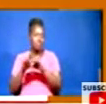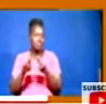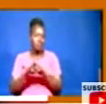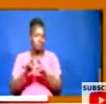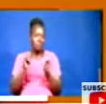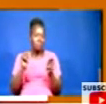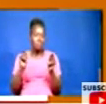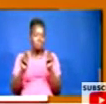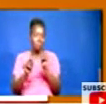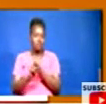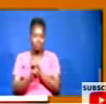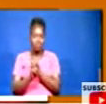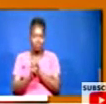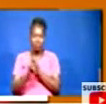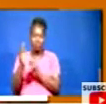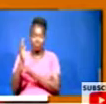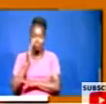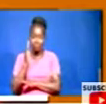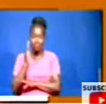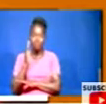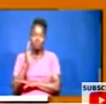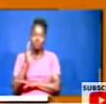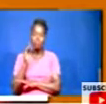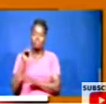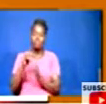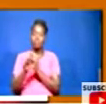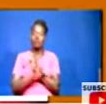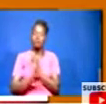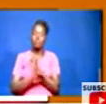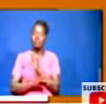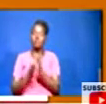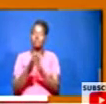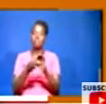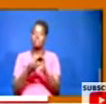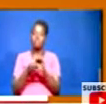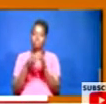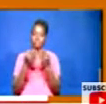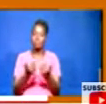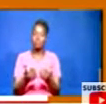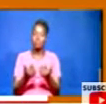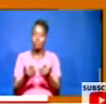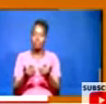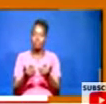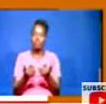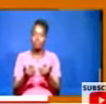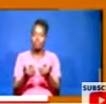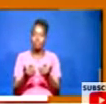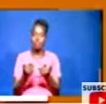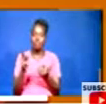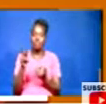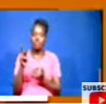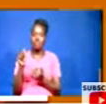reforming the security apparatus in this country. Well, joining me now on the set tonight is Sylvester Kasuku. He's a